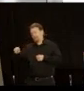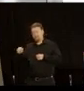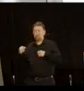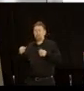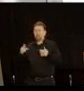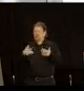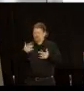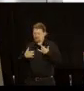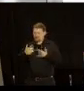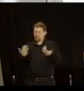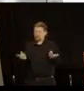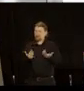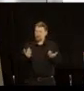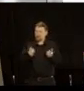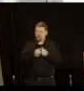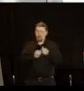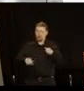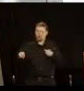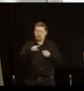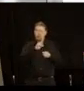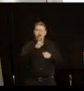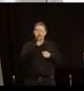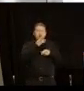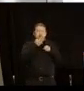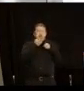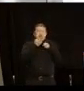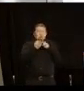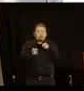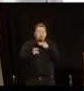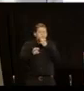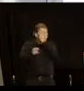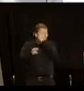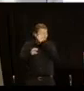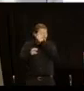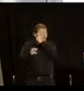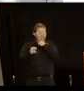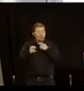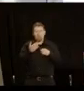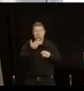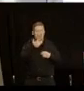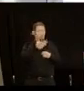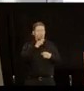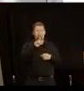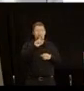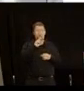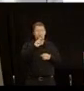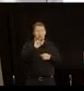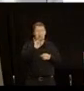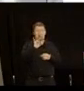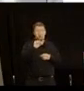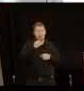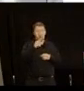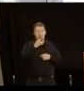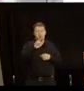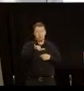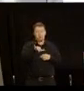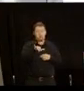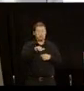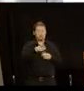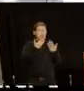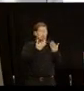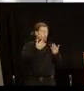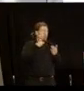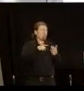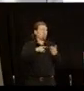be here. I will speak briefly about DOE. First of all, I want to thank Lori Fahey. Thank you all again for putting on